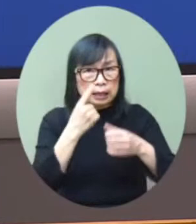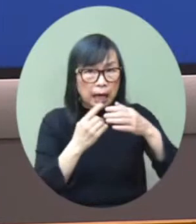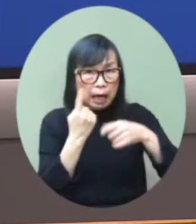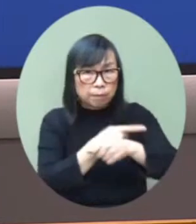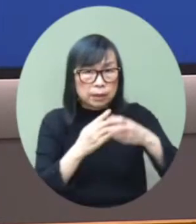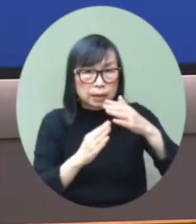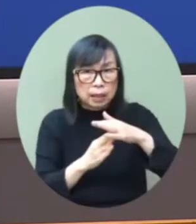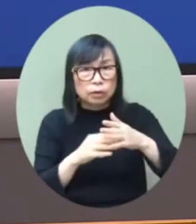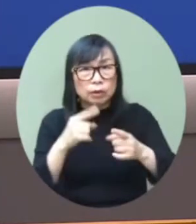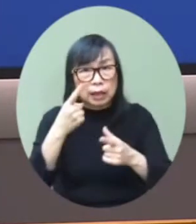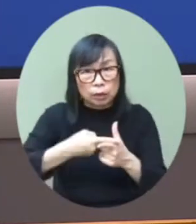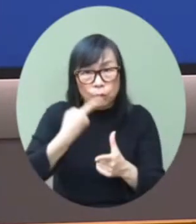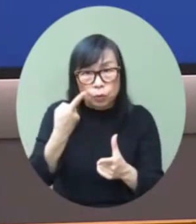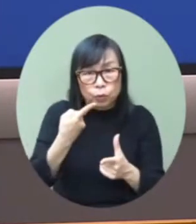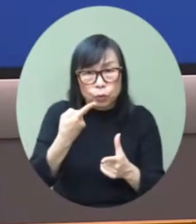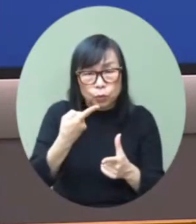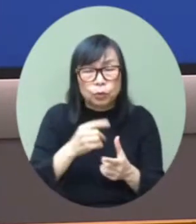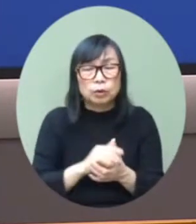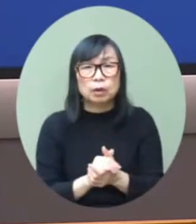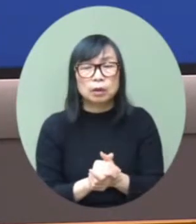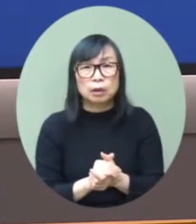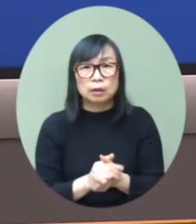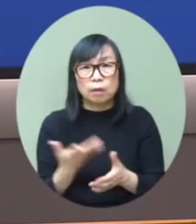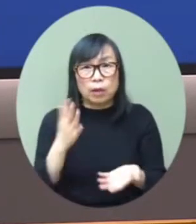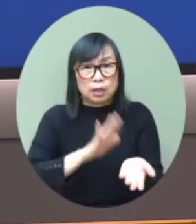Previously, it was suspended for about a month.